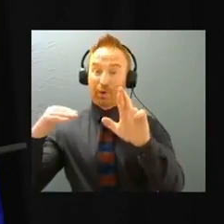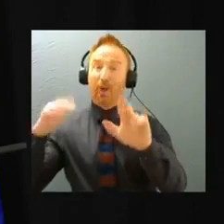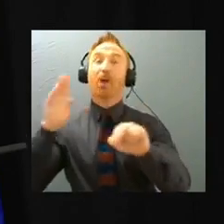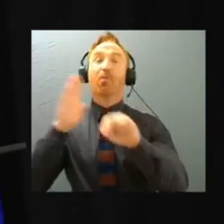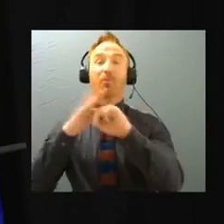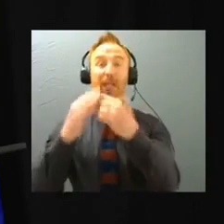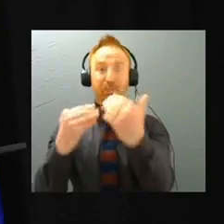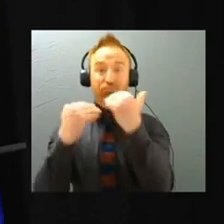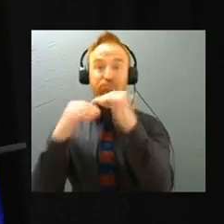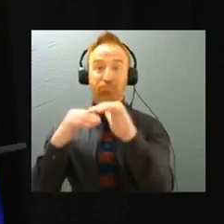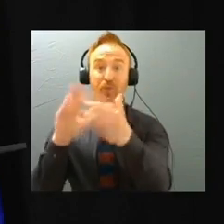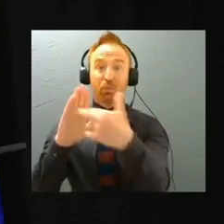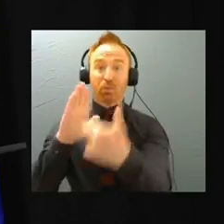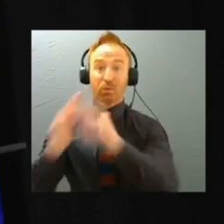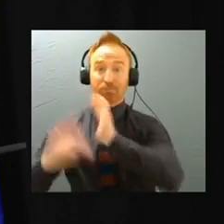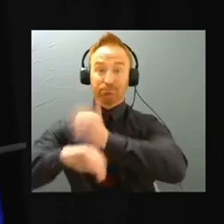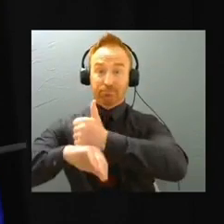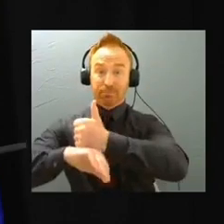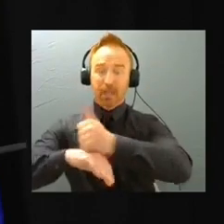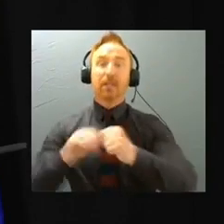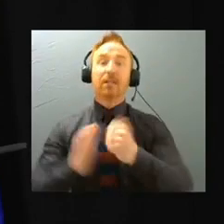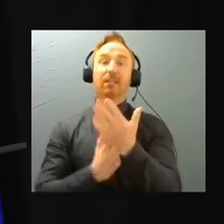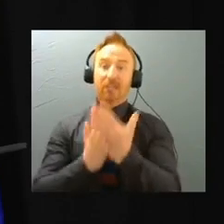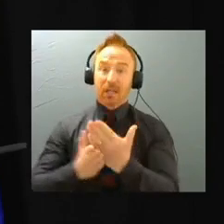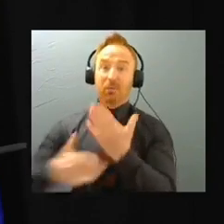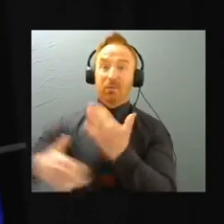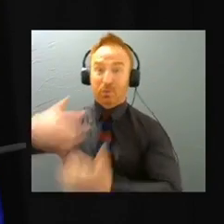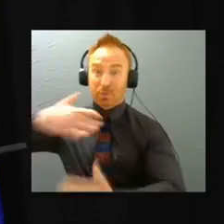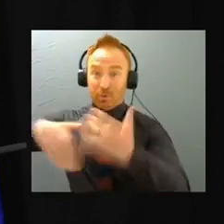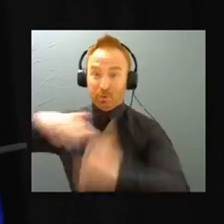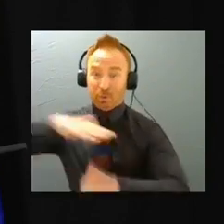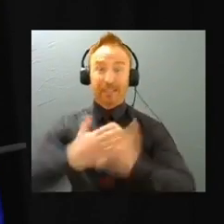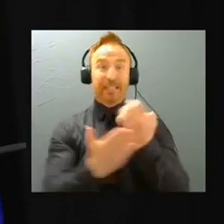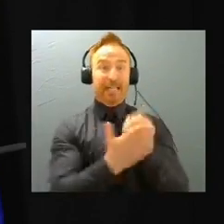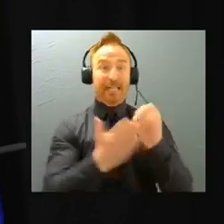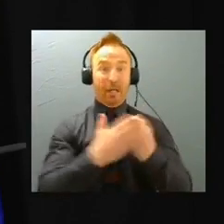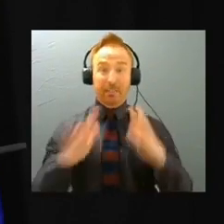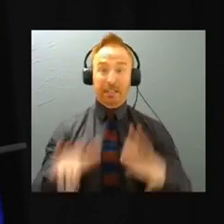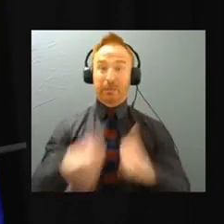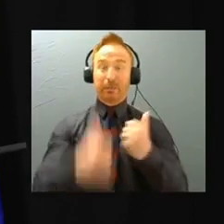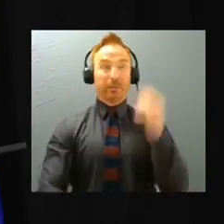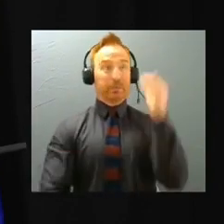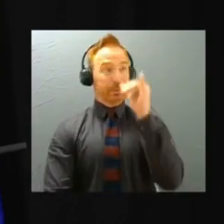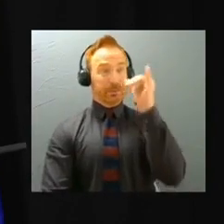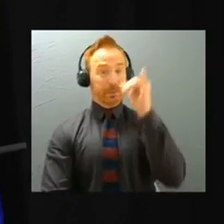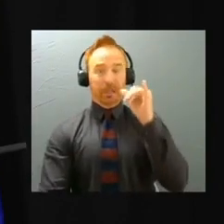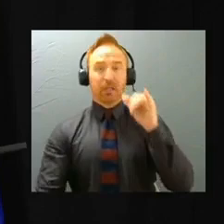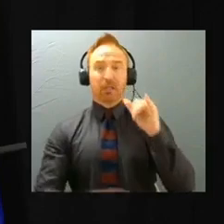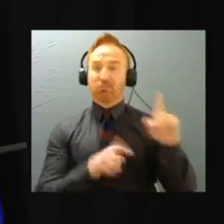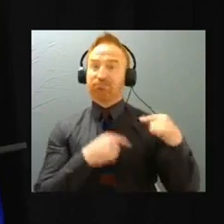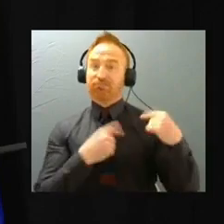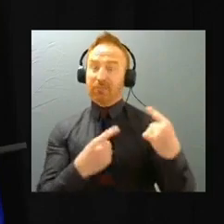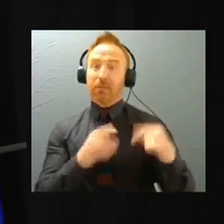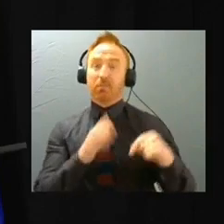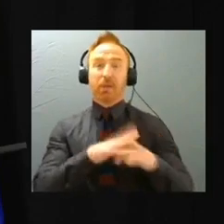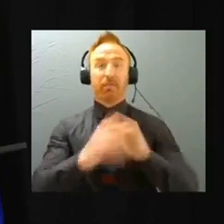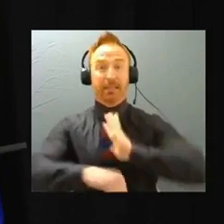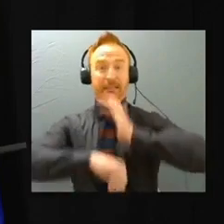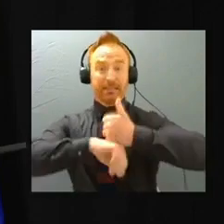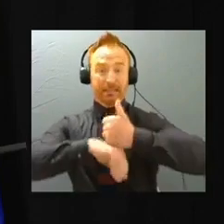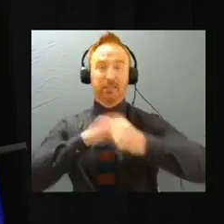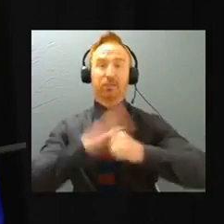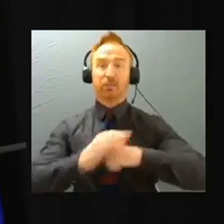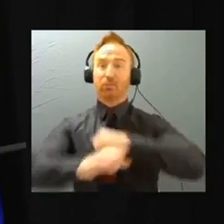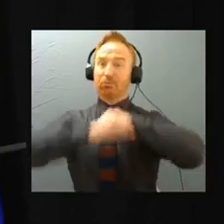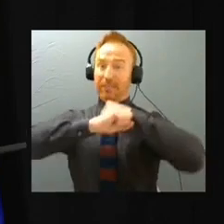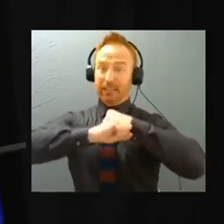have presented both social and economical challenges, but they were introduced to protect the health and safety of all